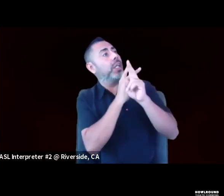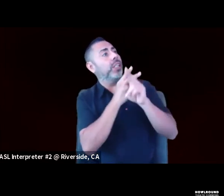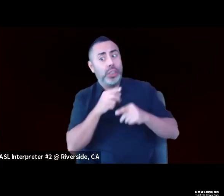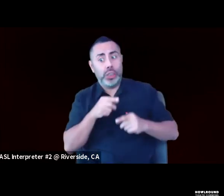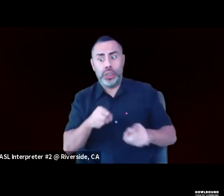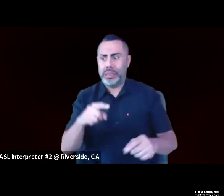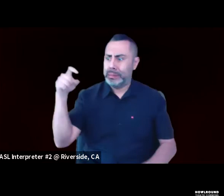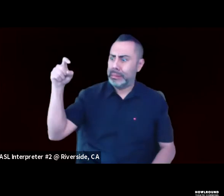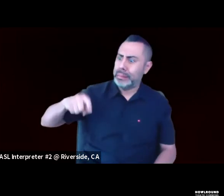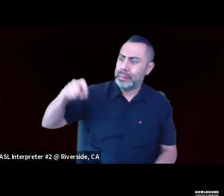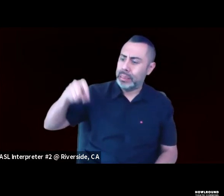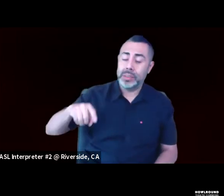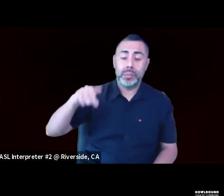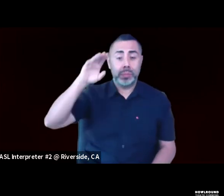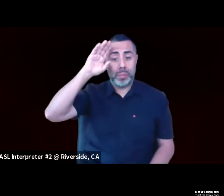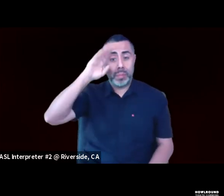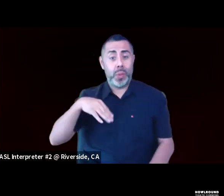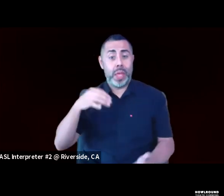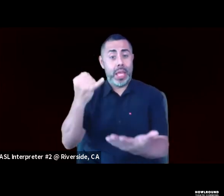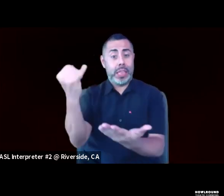by and for these folks.